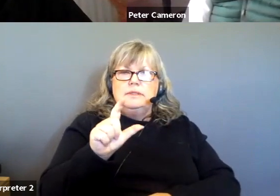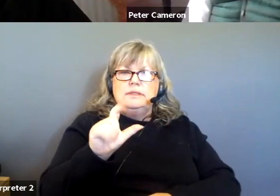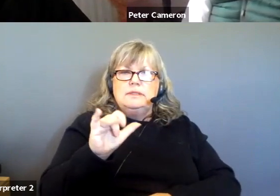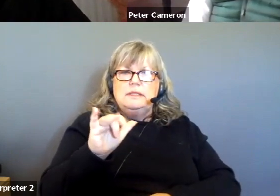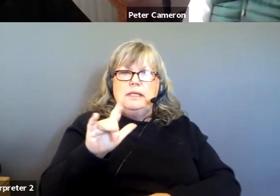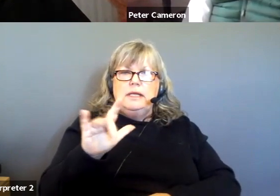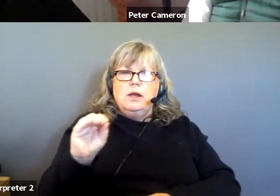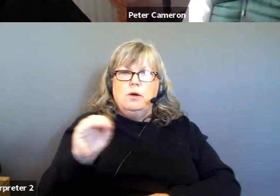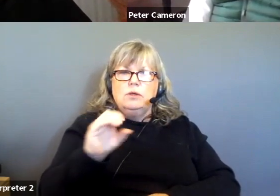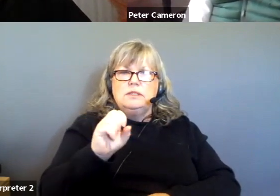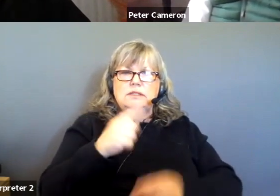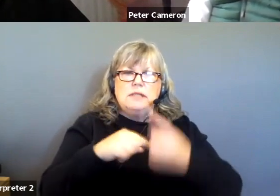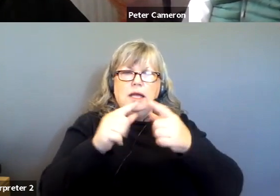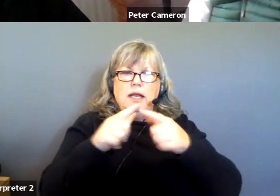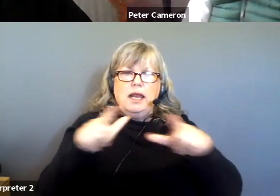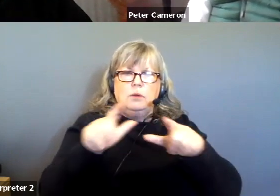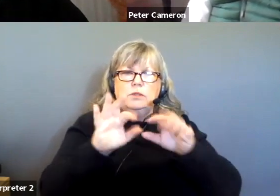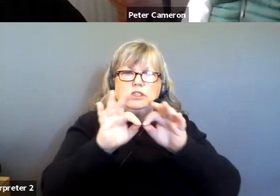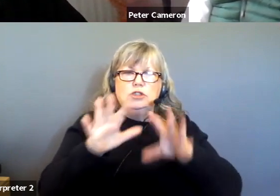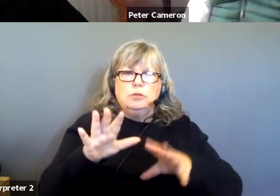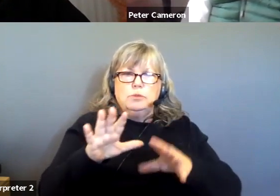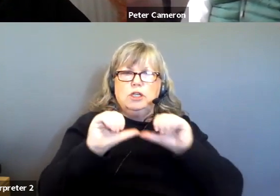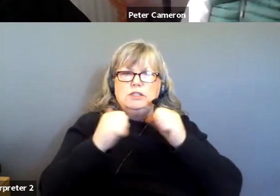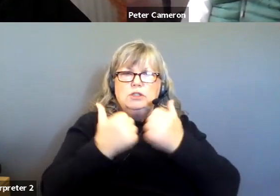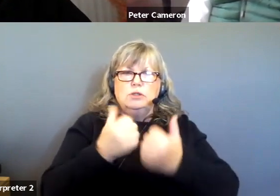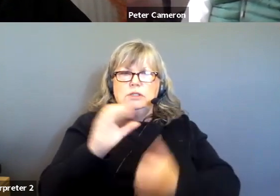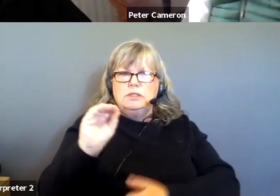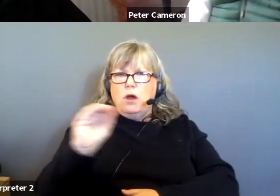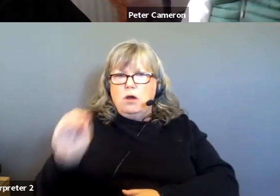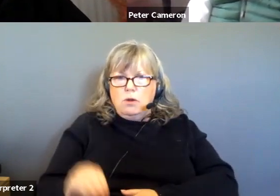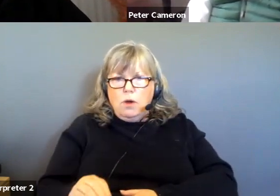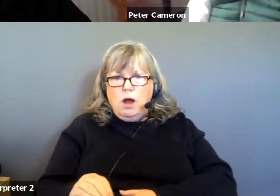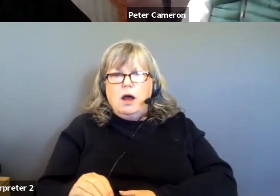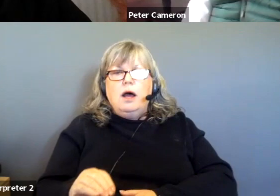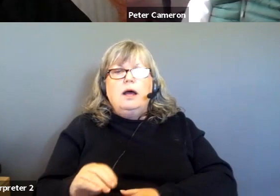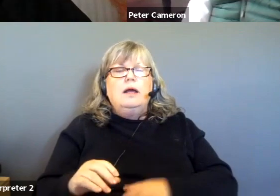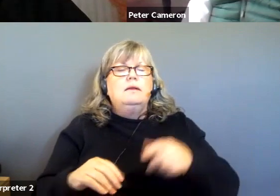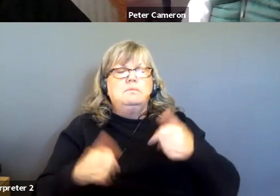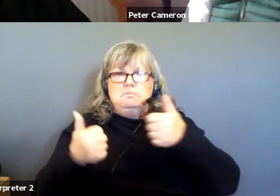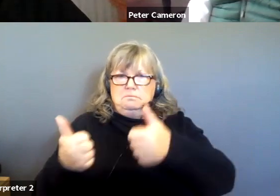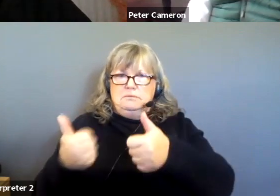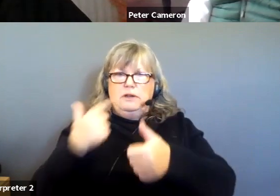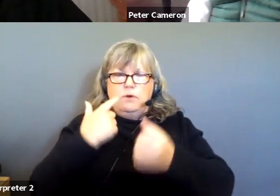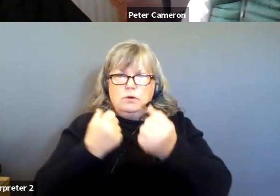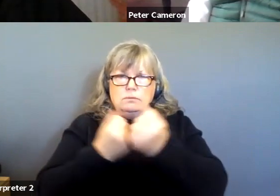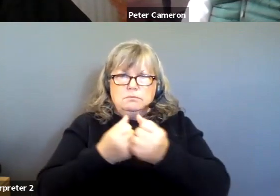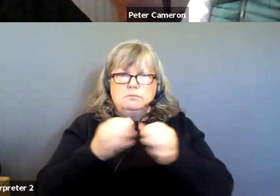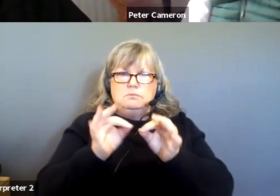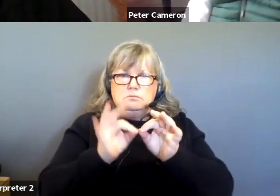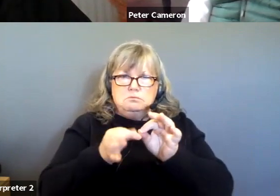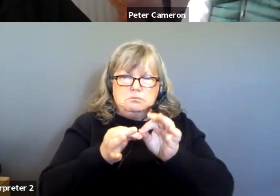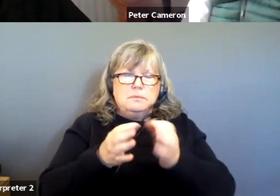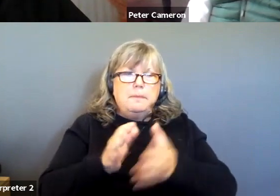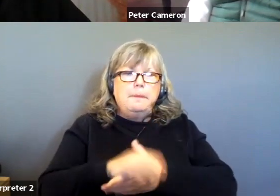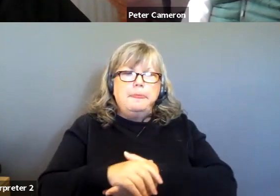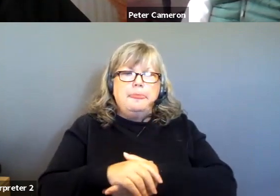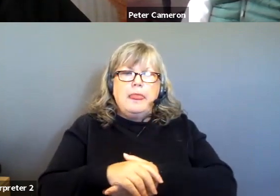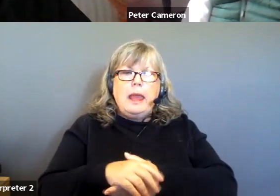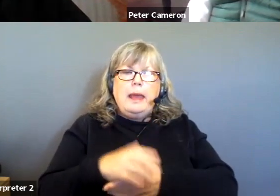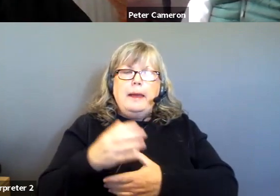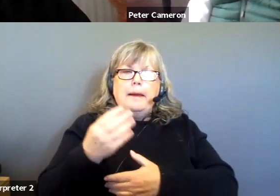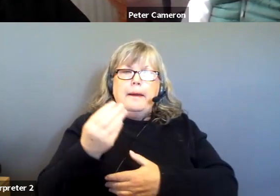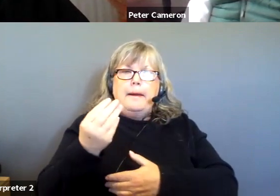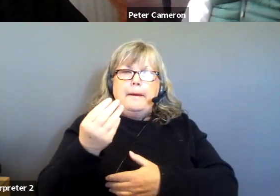I'm just going to quickly pop the feedback link in the chat today. Our monthly toolkit Tuesdays are based